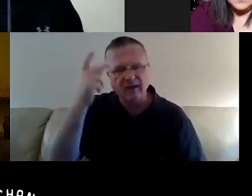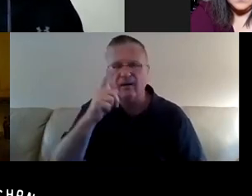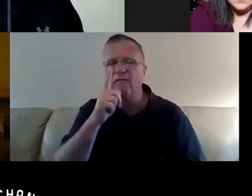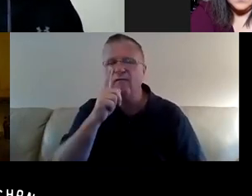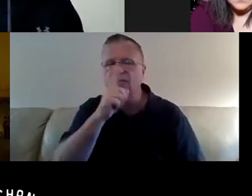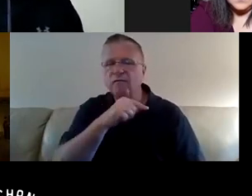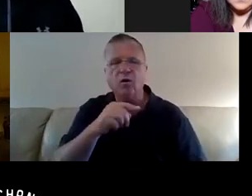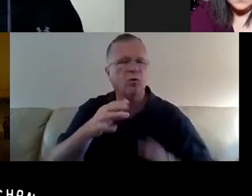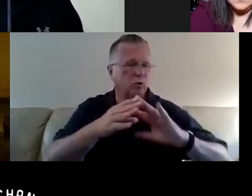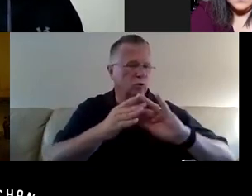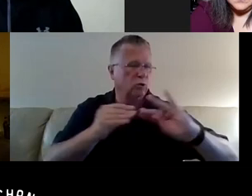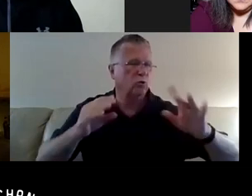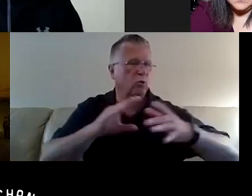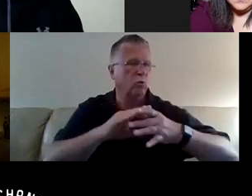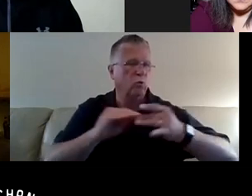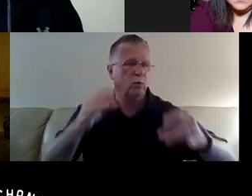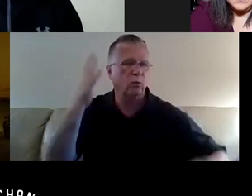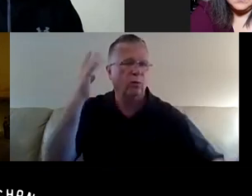narrative because of